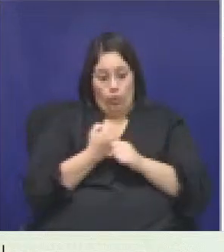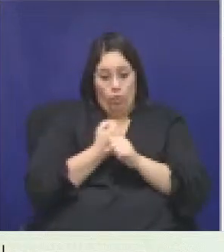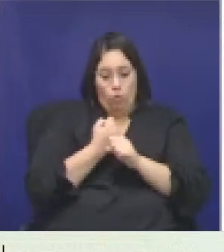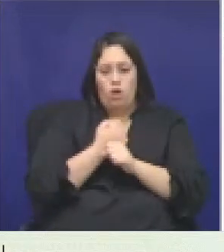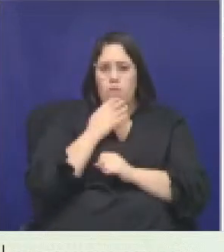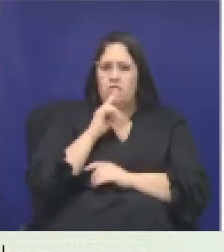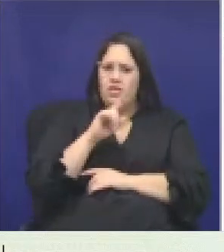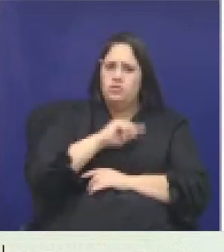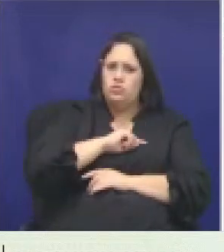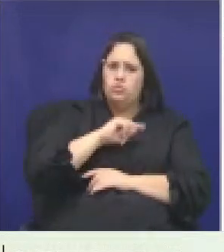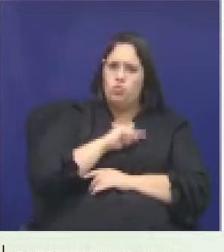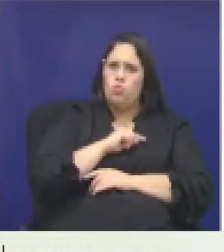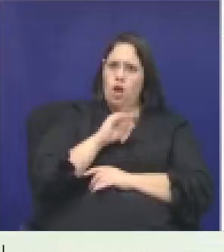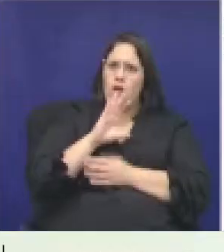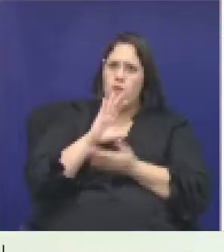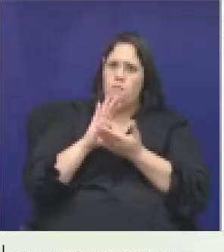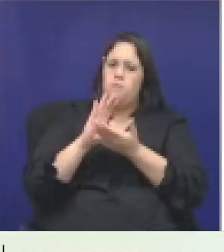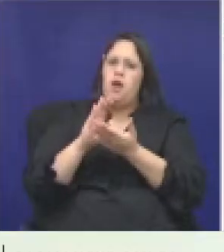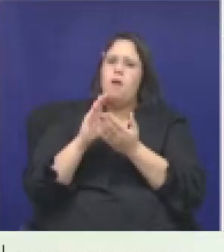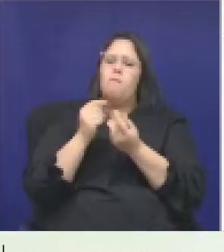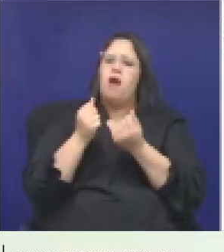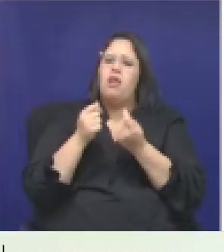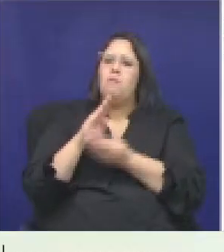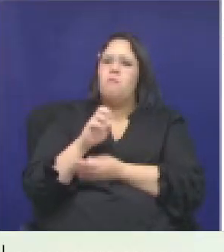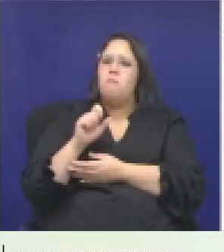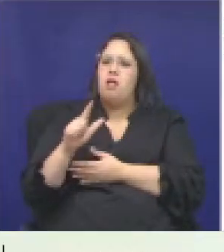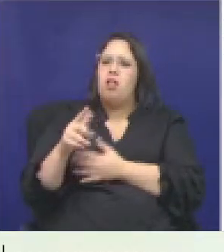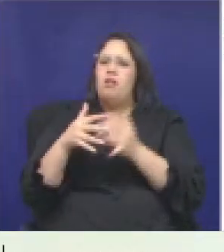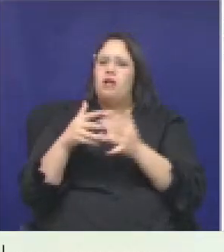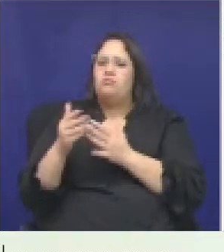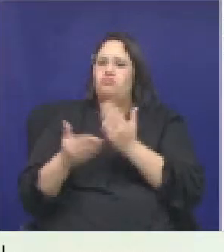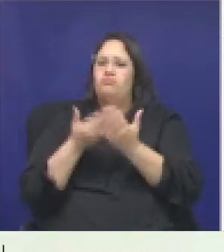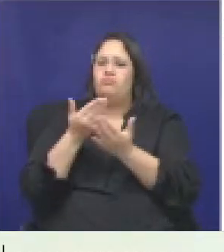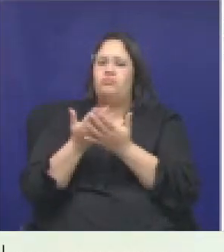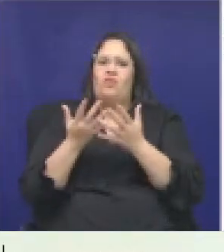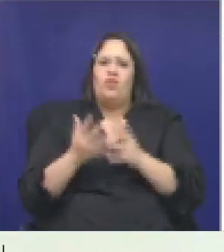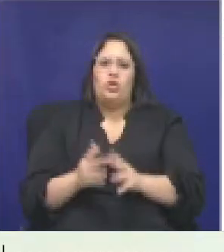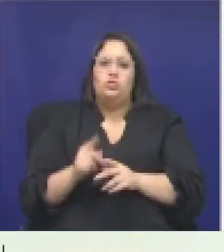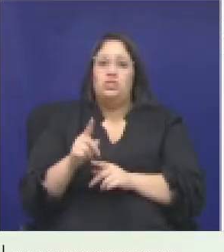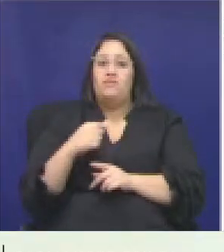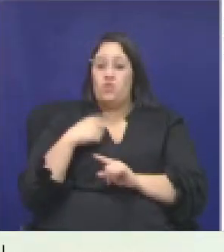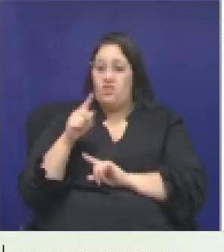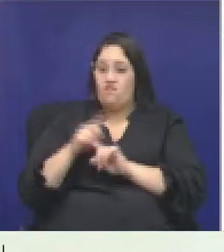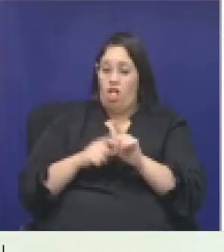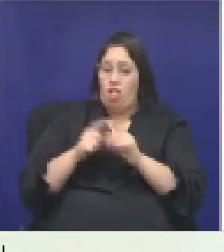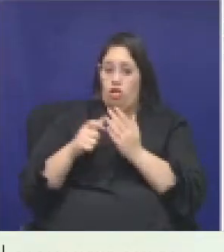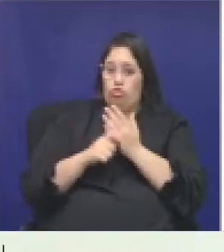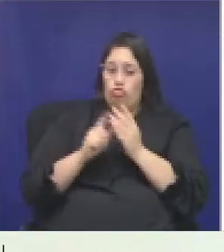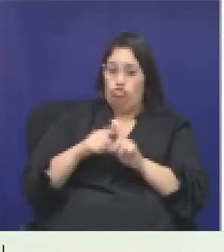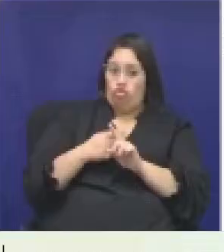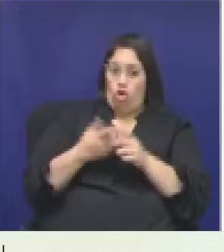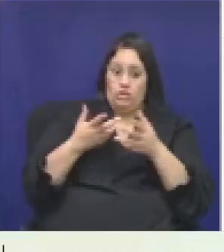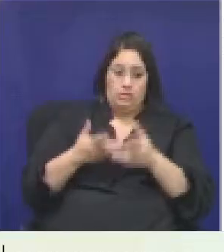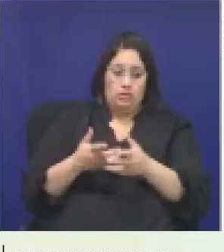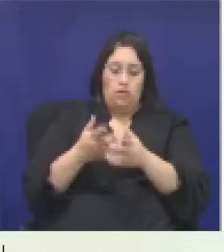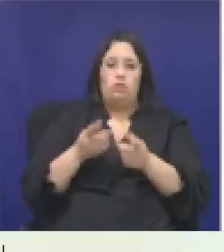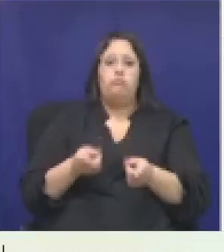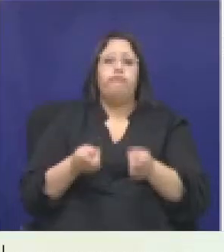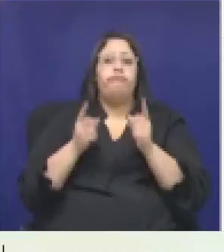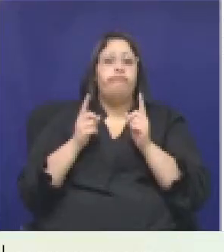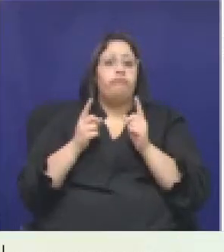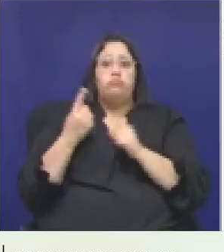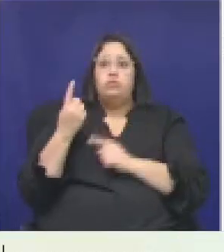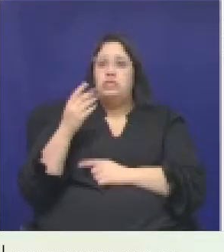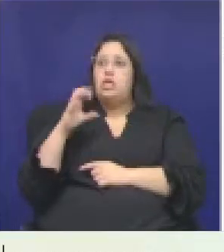precisely why the Money Bills and Related Matters Act was put on the table. If we fail at this task, honorable members, the danger is not going to be a CEO